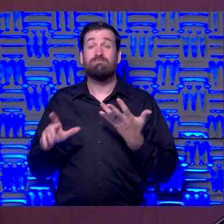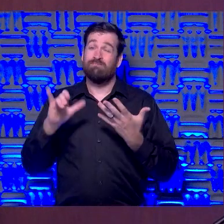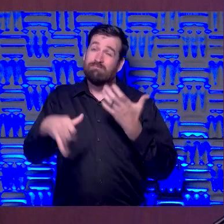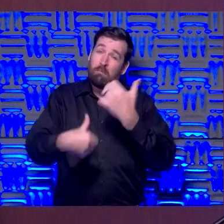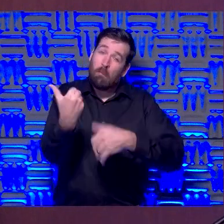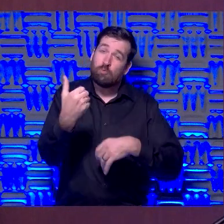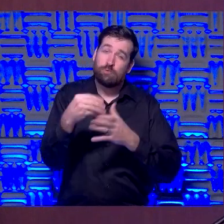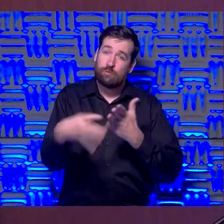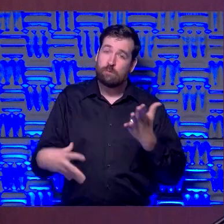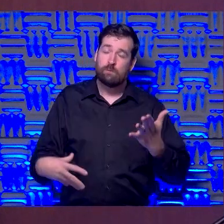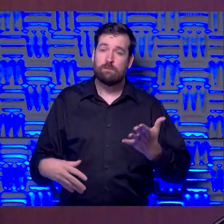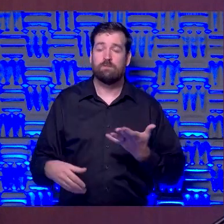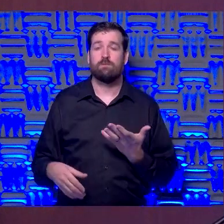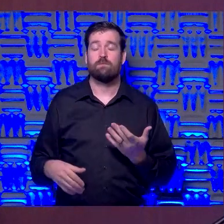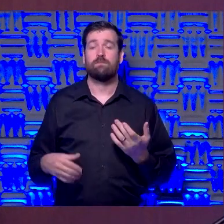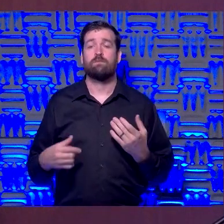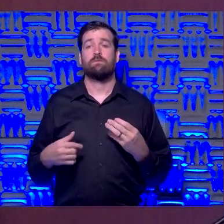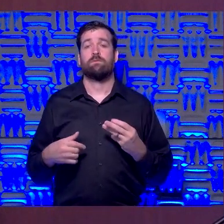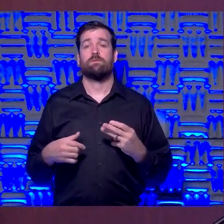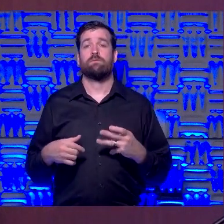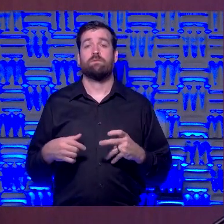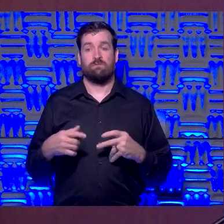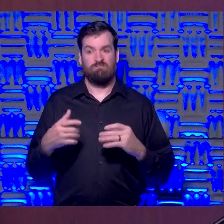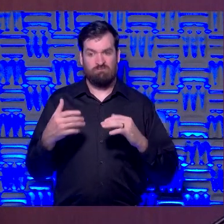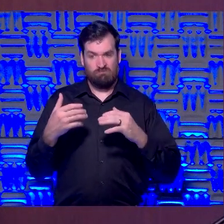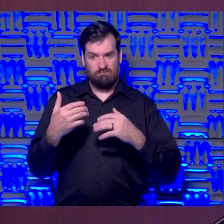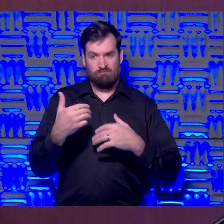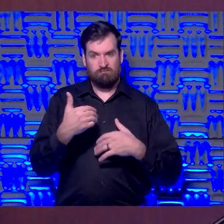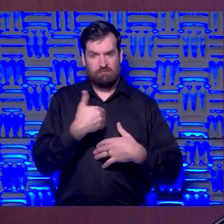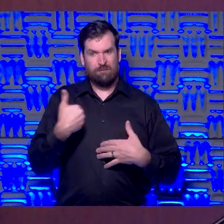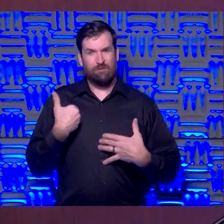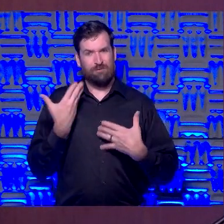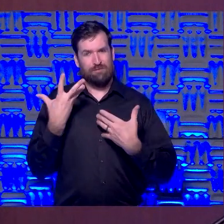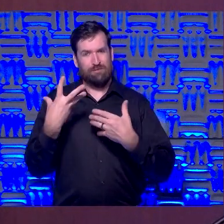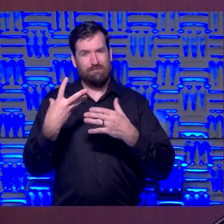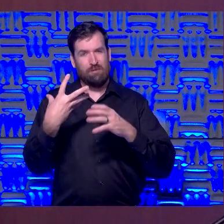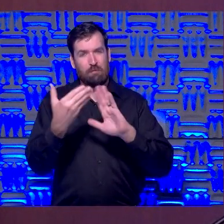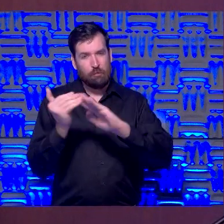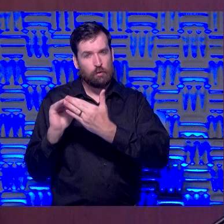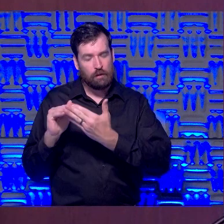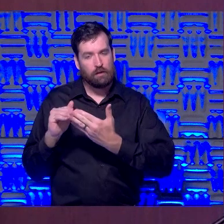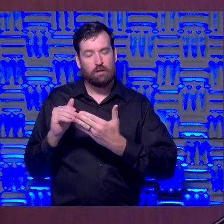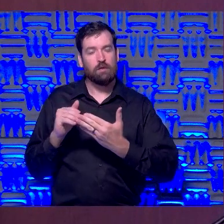of our students. They're members of the community like everybody else, and so